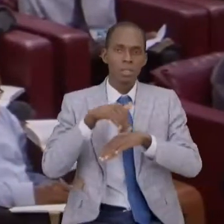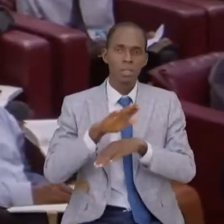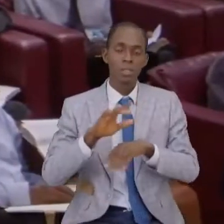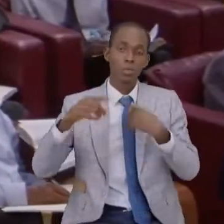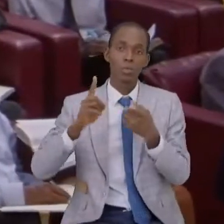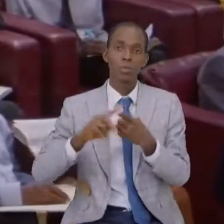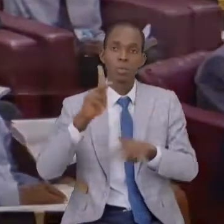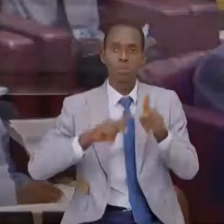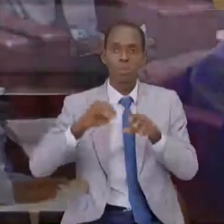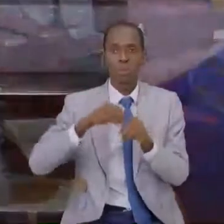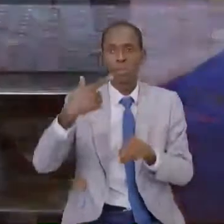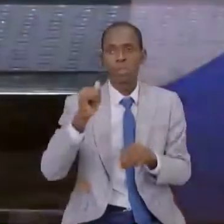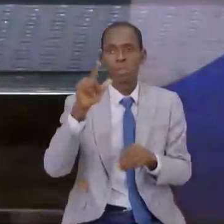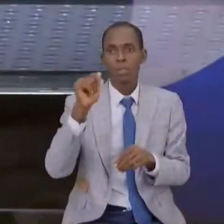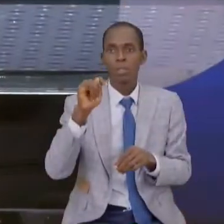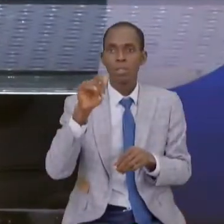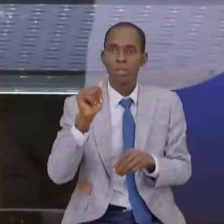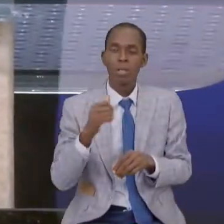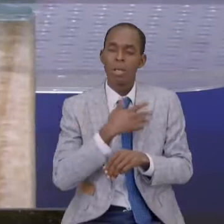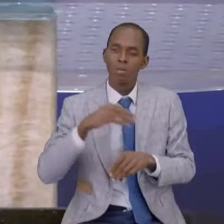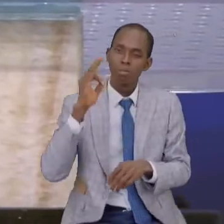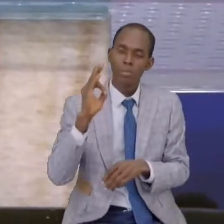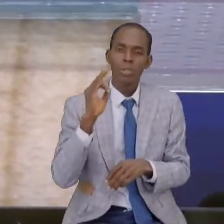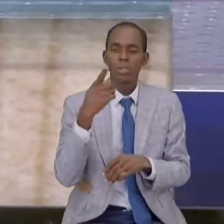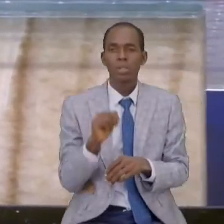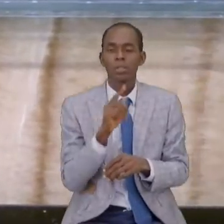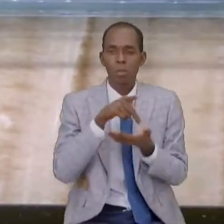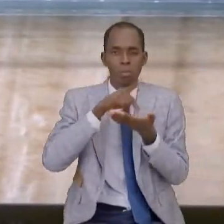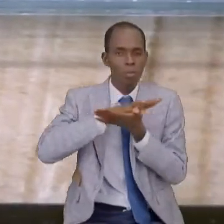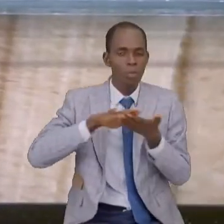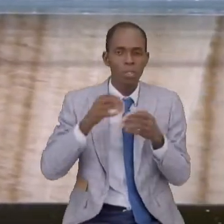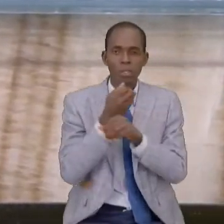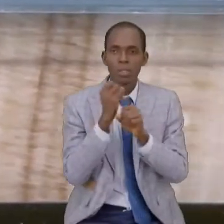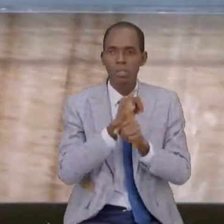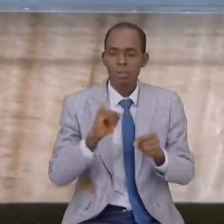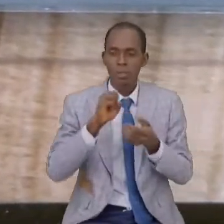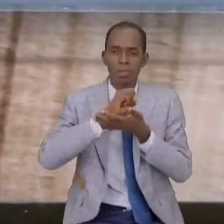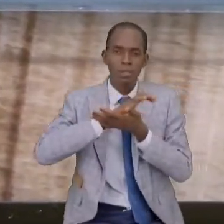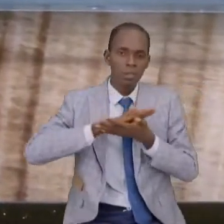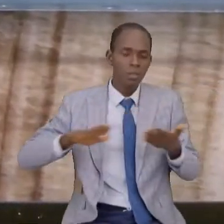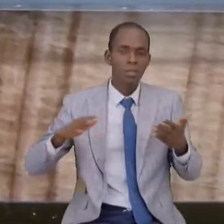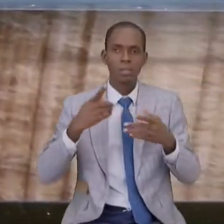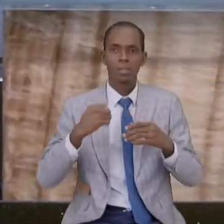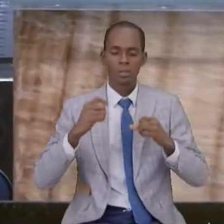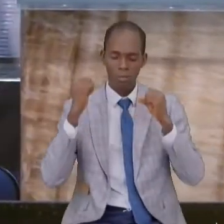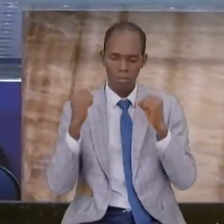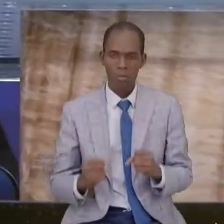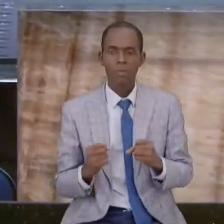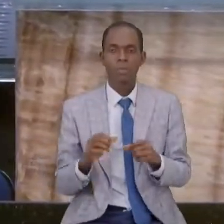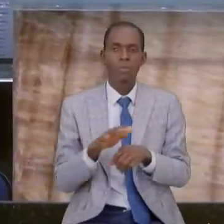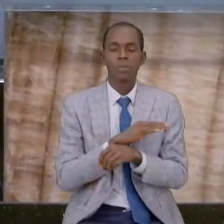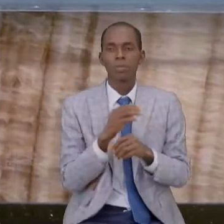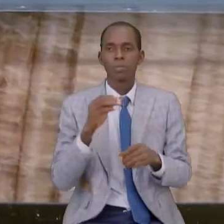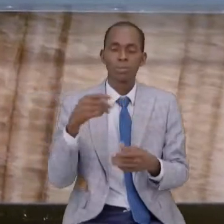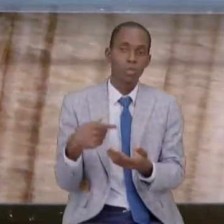gospel, the pure gospel, the saving gospel, the sanctifying gospel, the empowering gospel. And